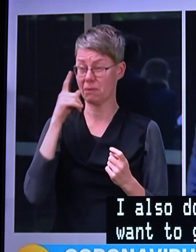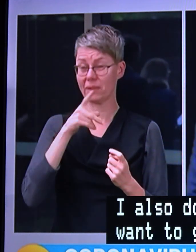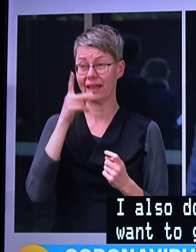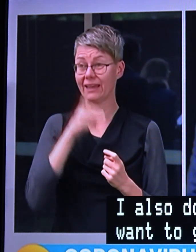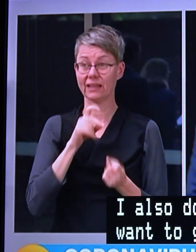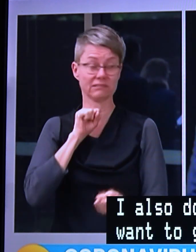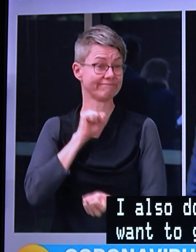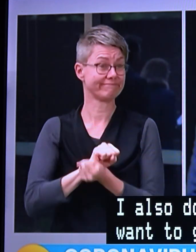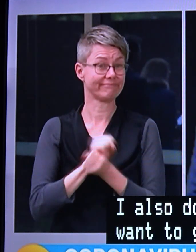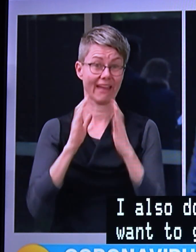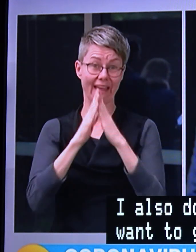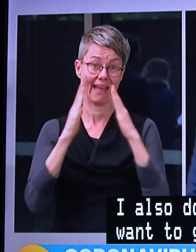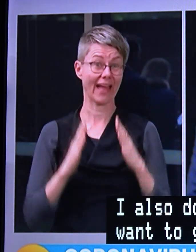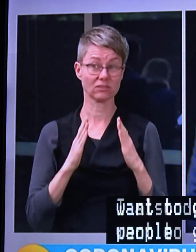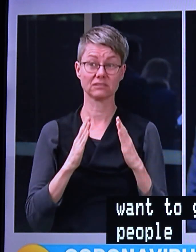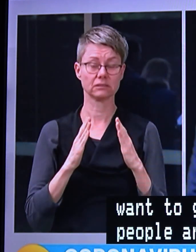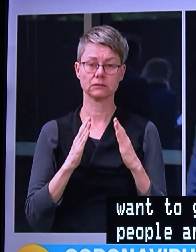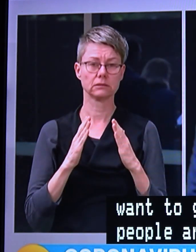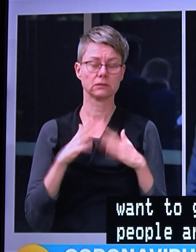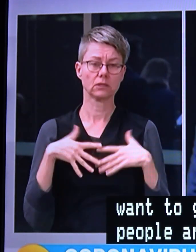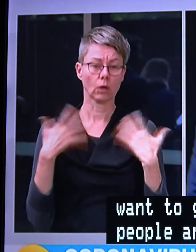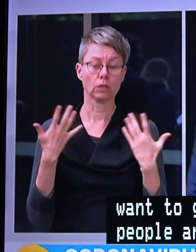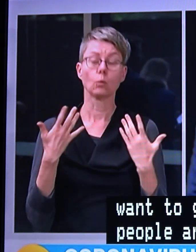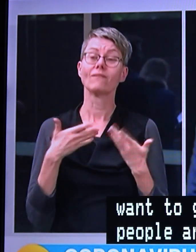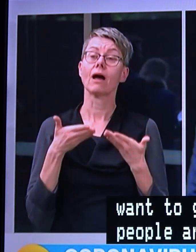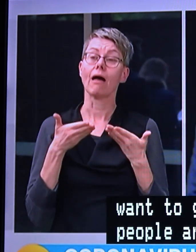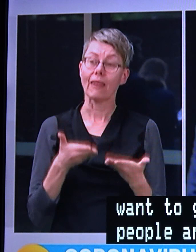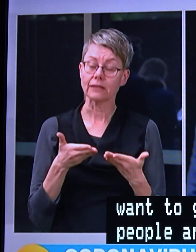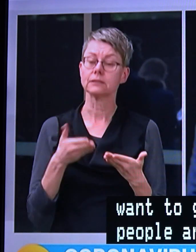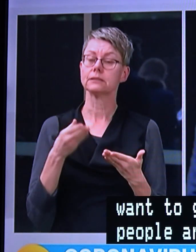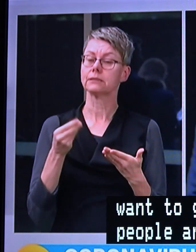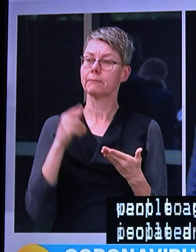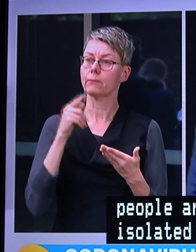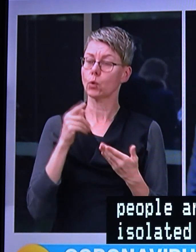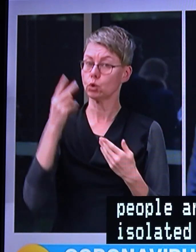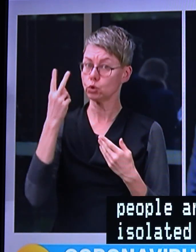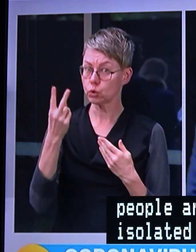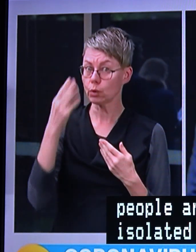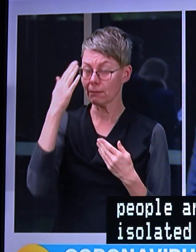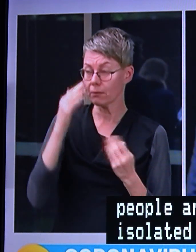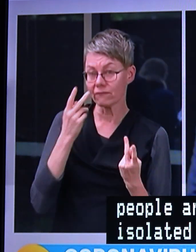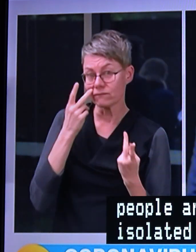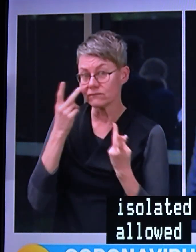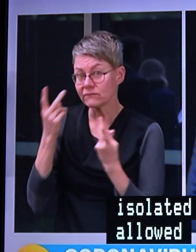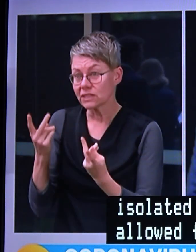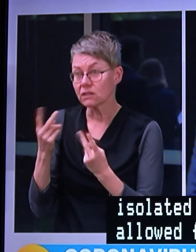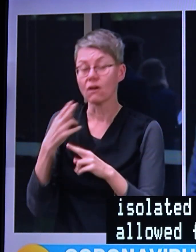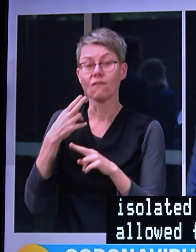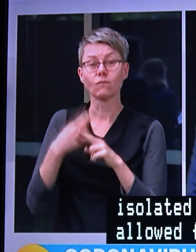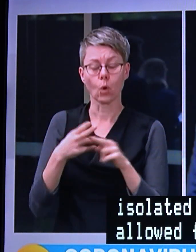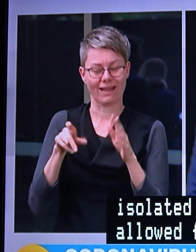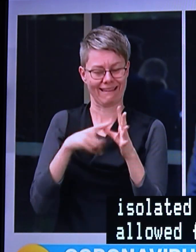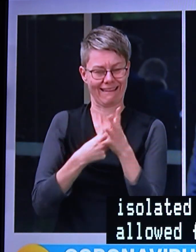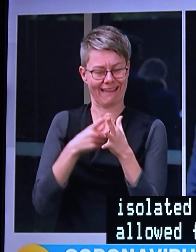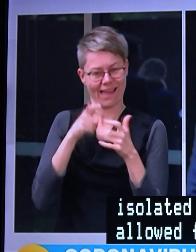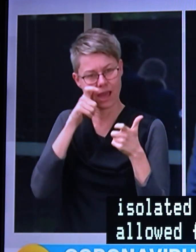literally isolated in their homes. We have allowed for the relaxation of this restriction based on the definition or the extension of the definition